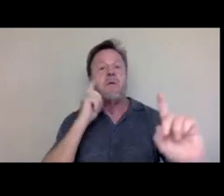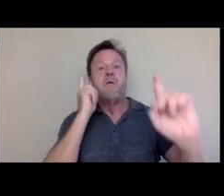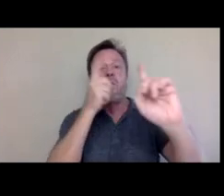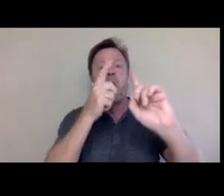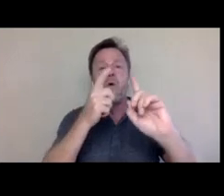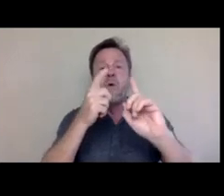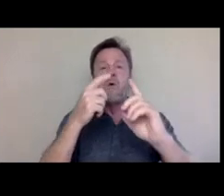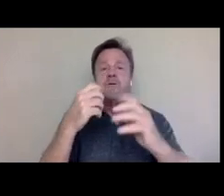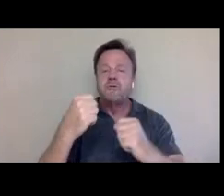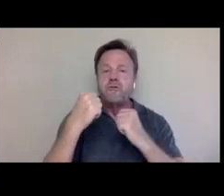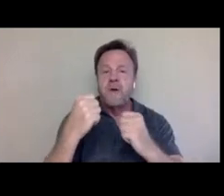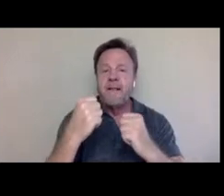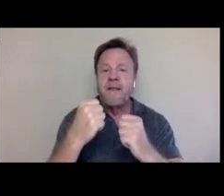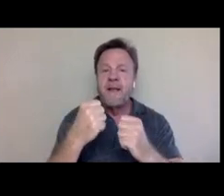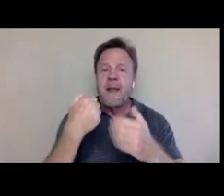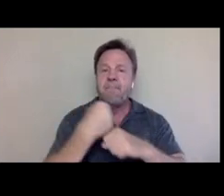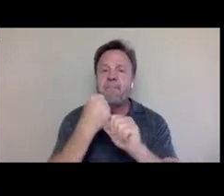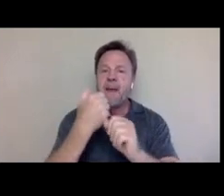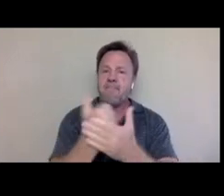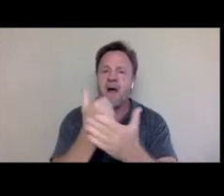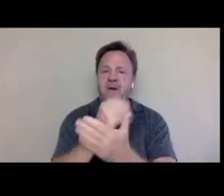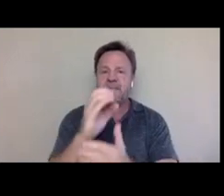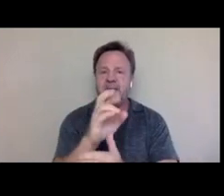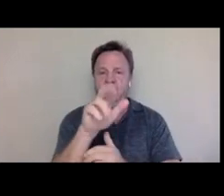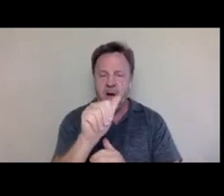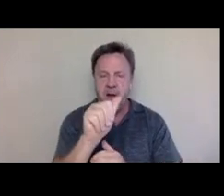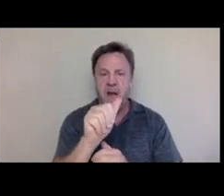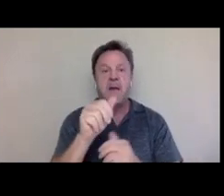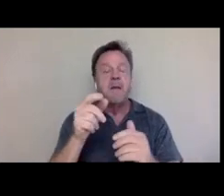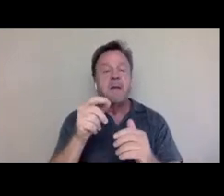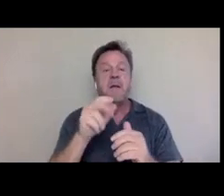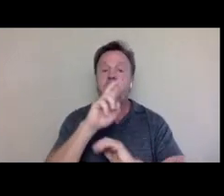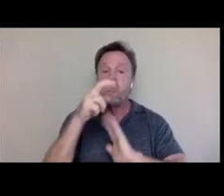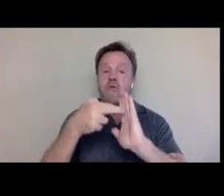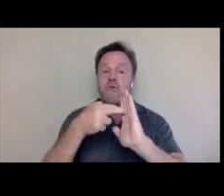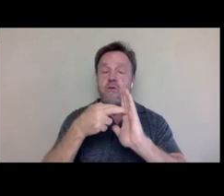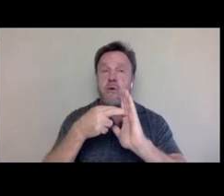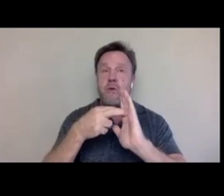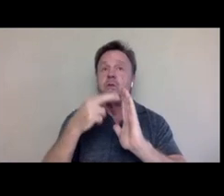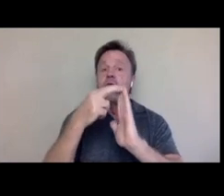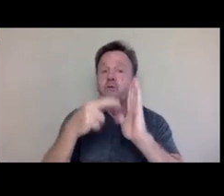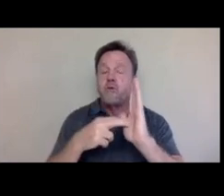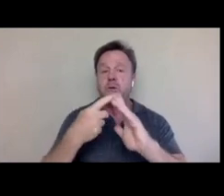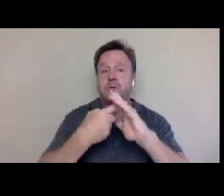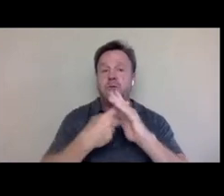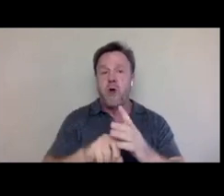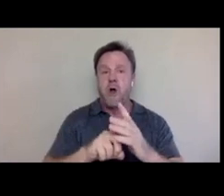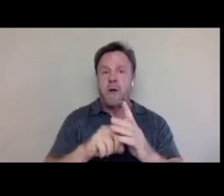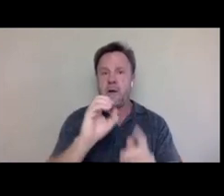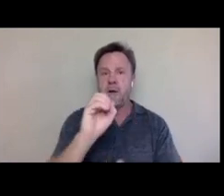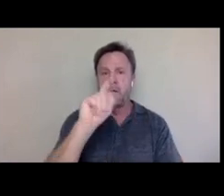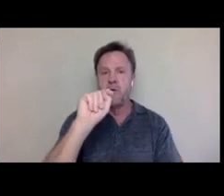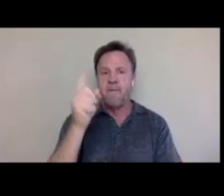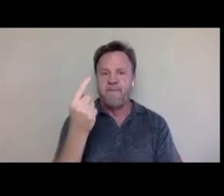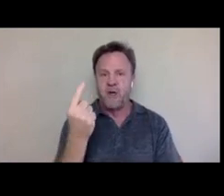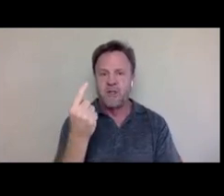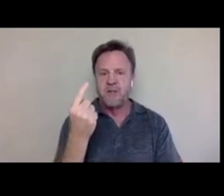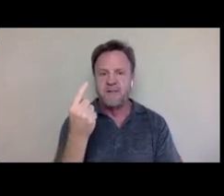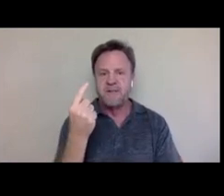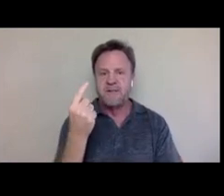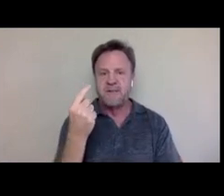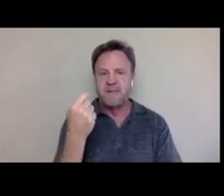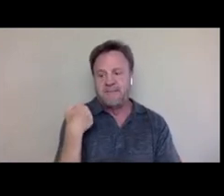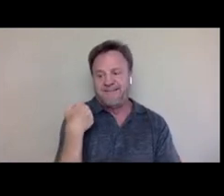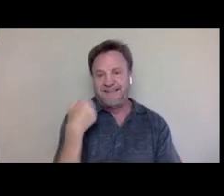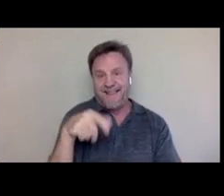strengthen and modernize CRA. The rule takes effect, took effect on October 1st. Of this